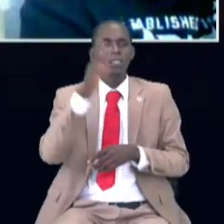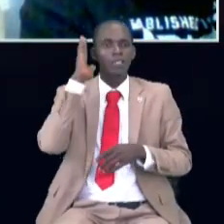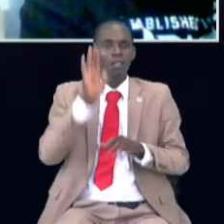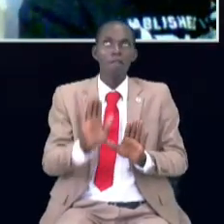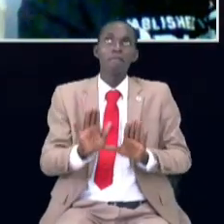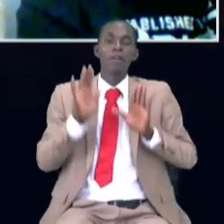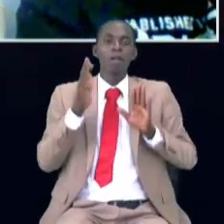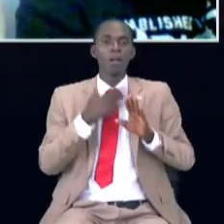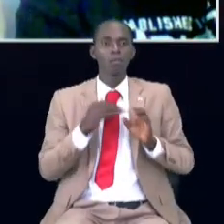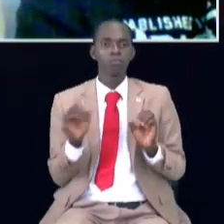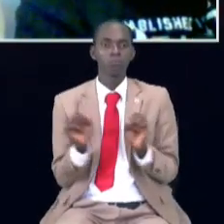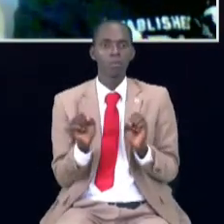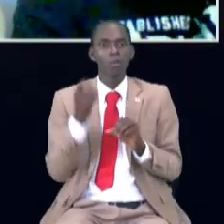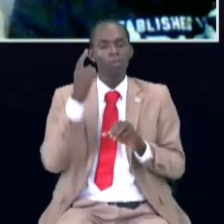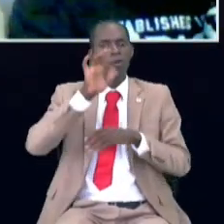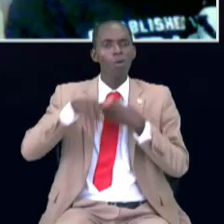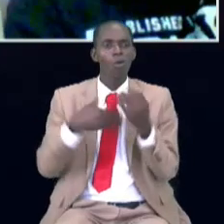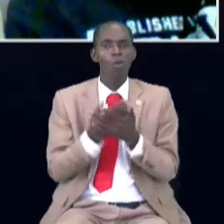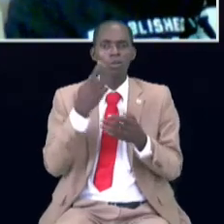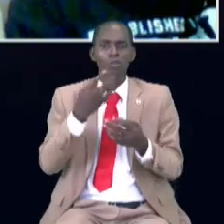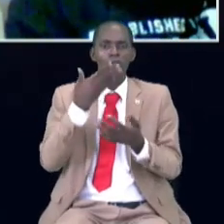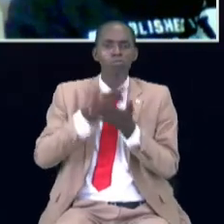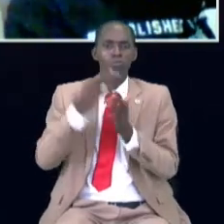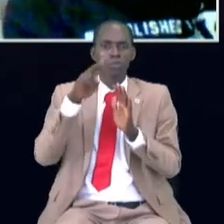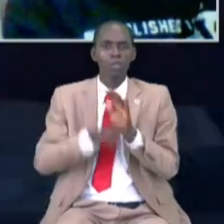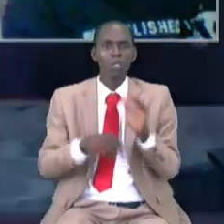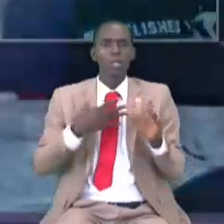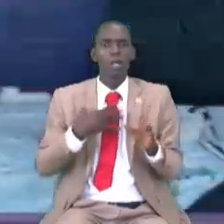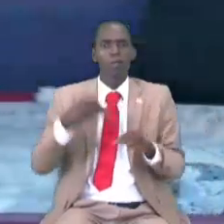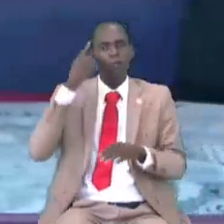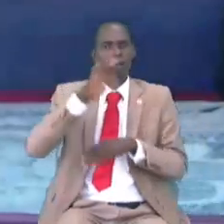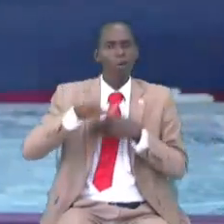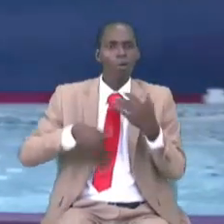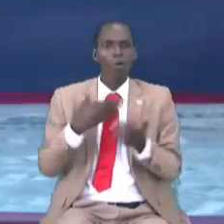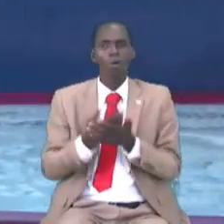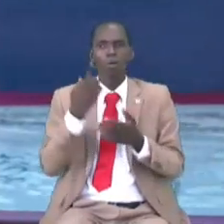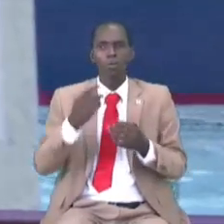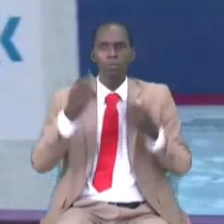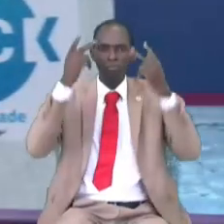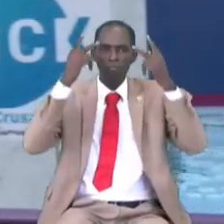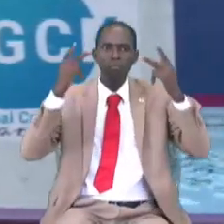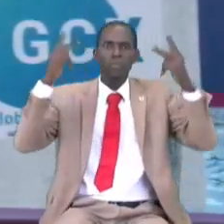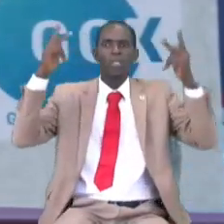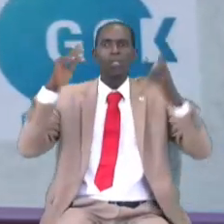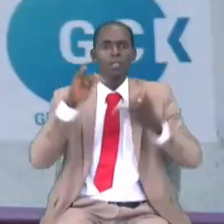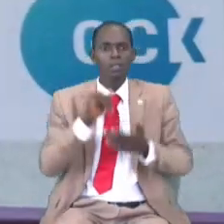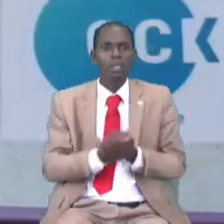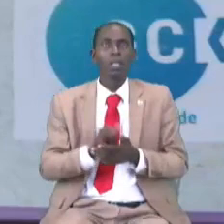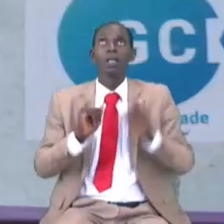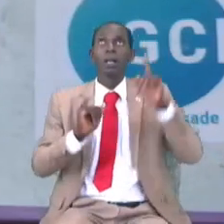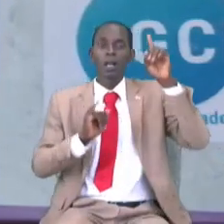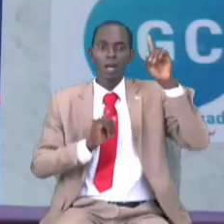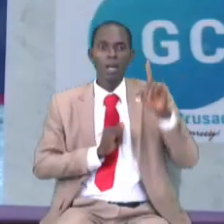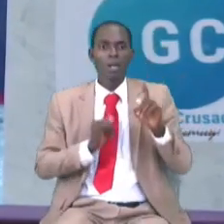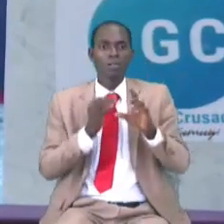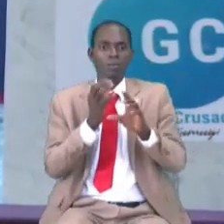for all the prosperity that I procure unto it. Mercy will come.